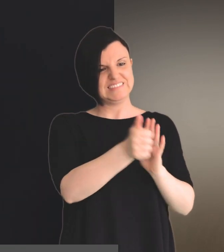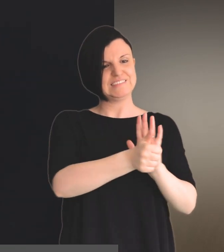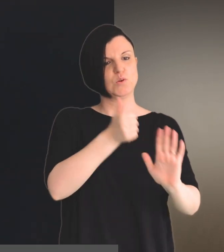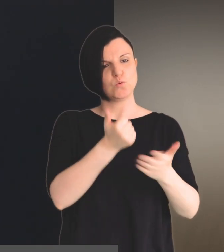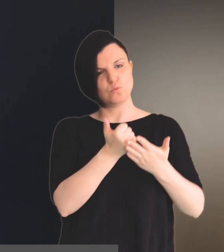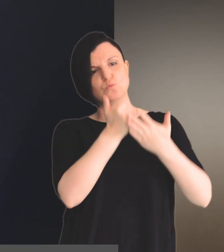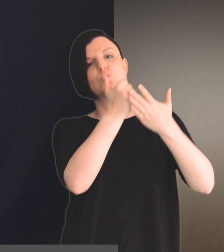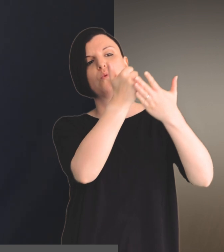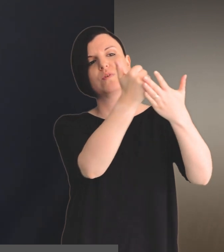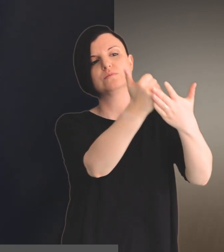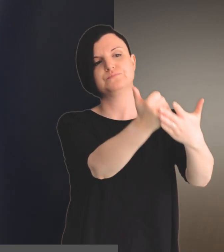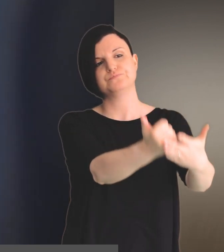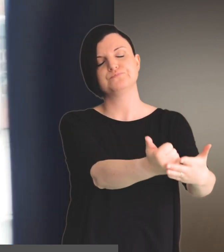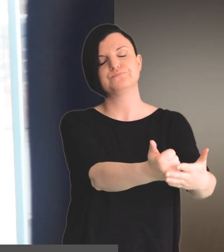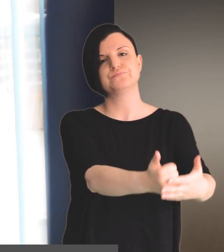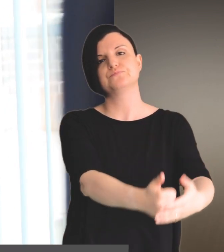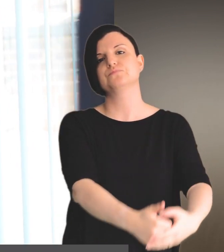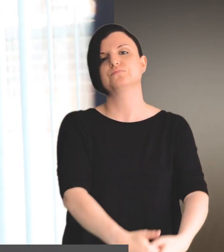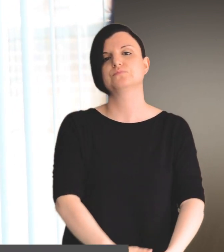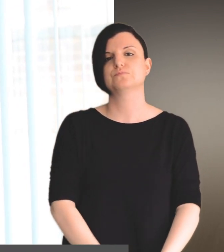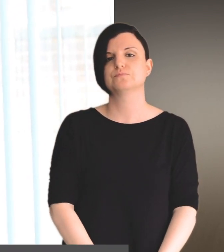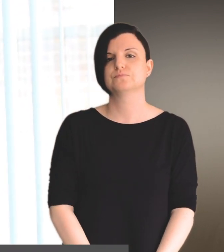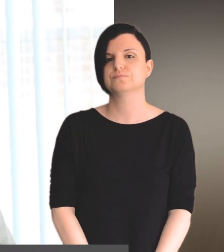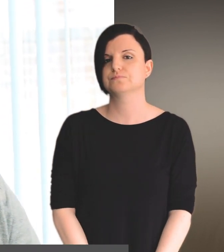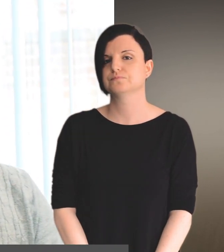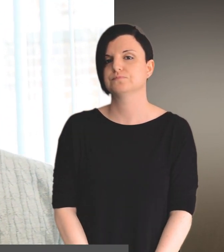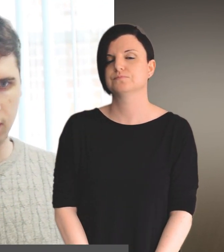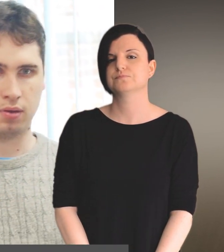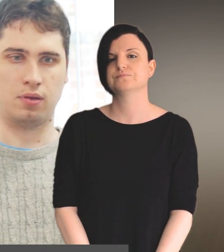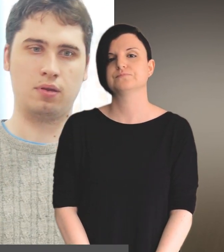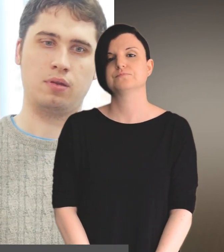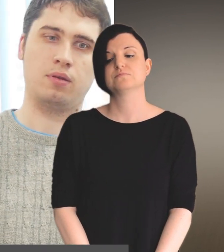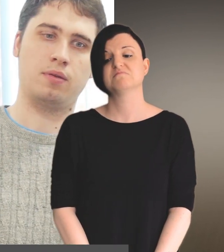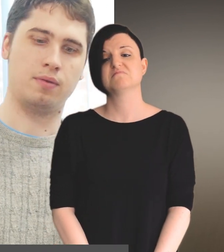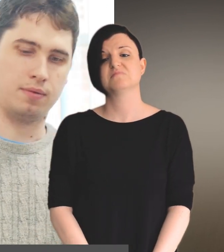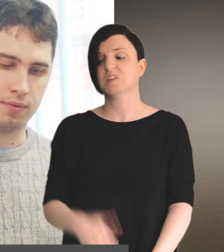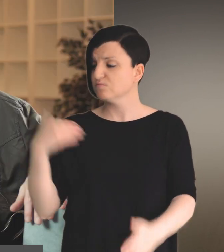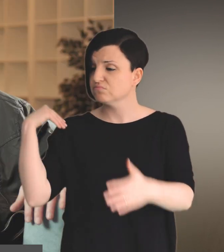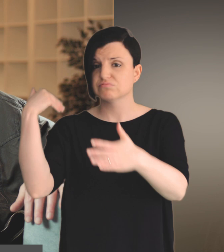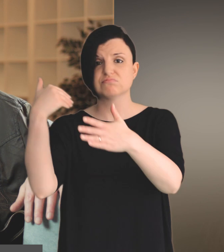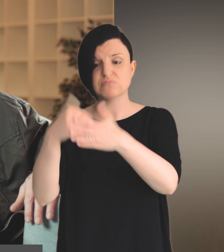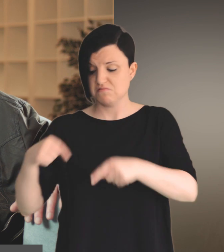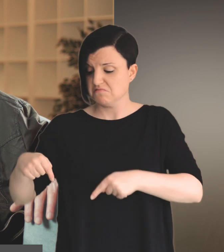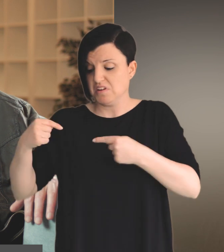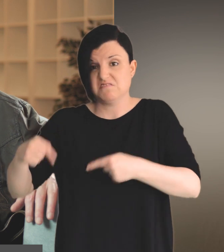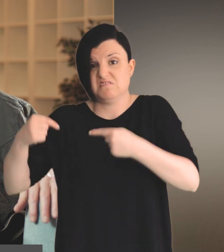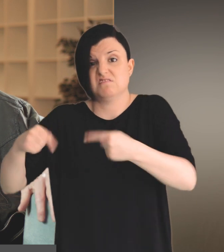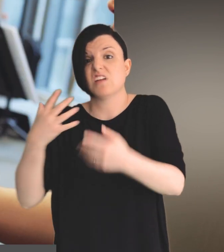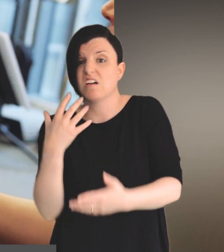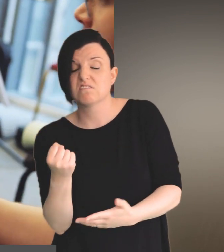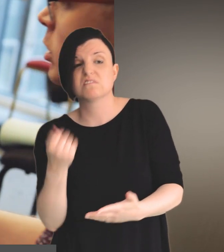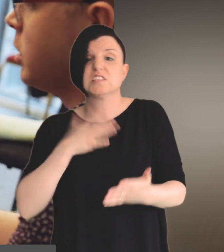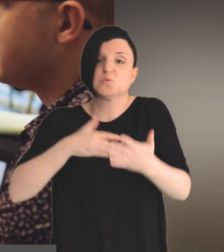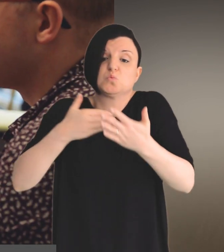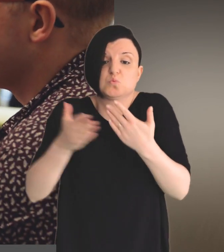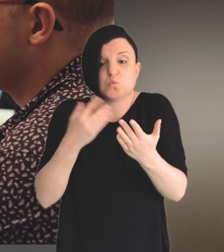definitely offer my ability. Even though I'm autistic, it has its downsides, but it also has its upsides as well. Of course, we've had challenges and we've